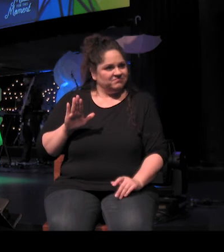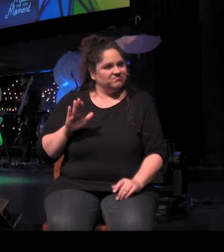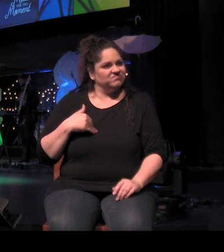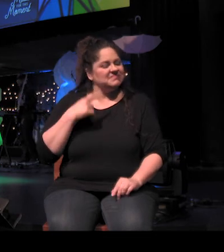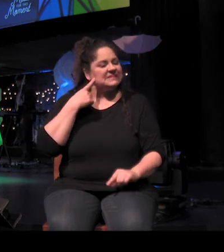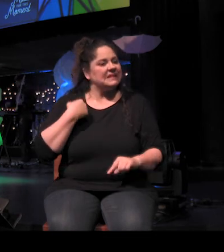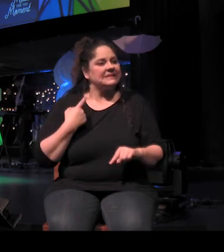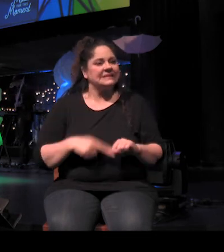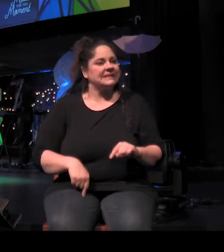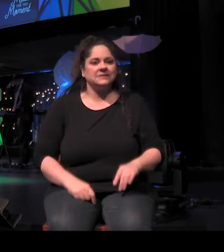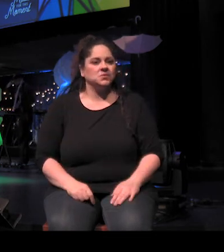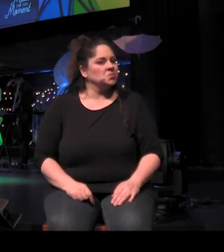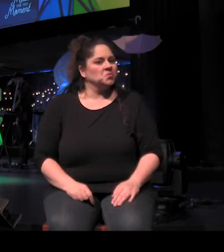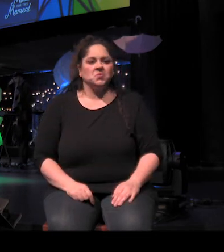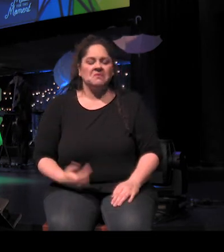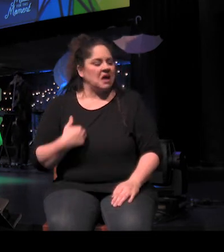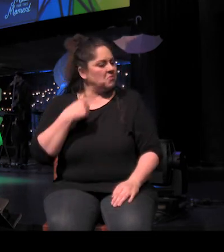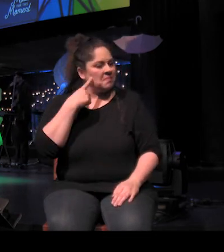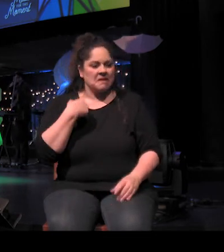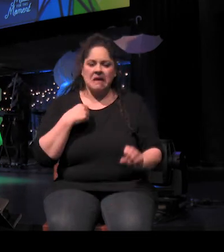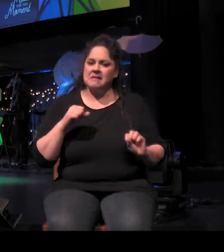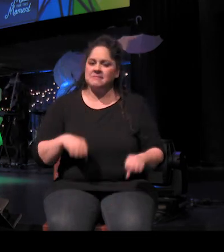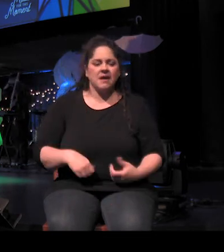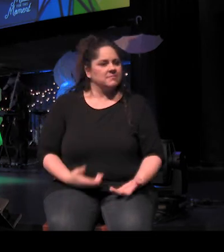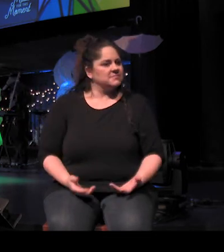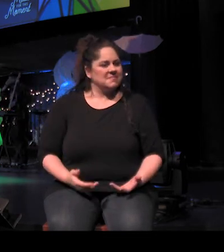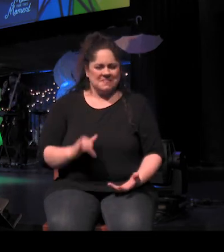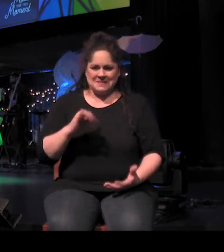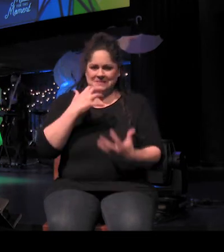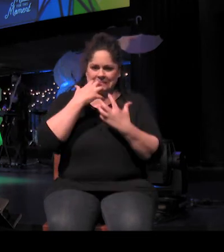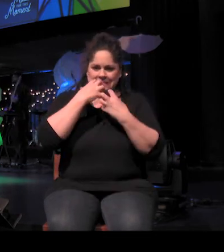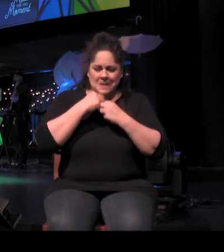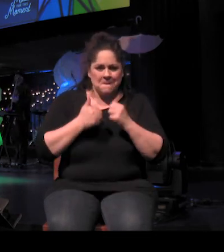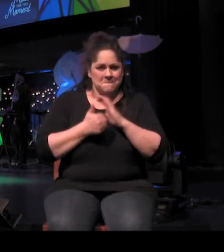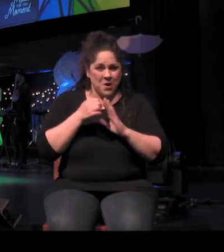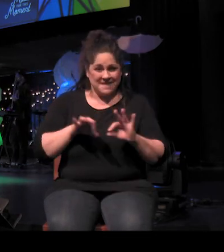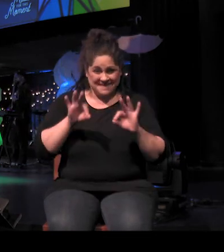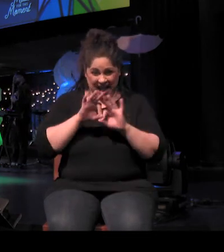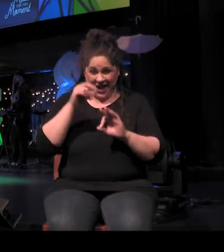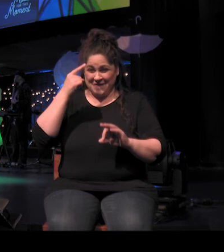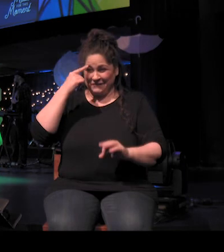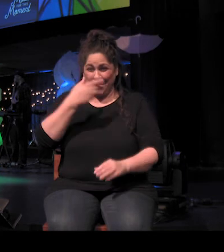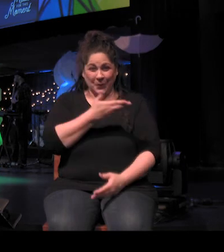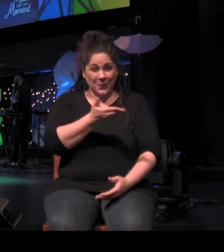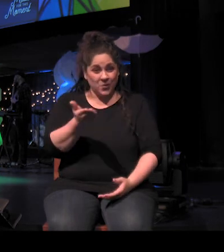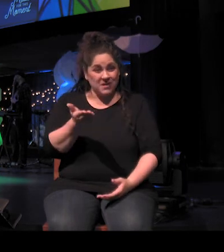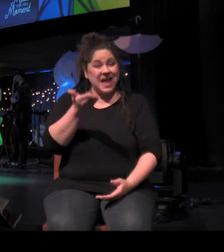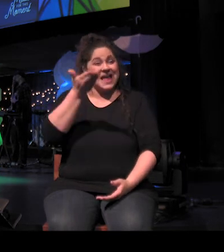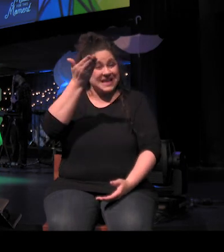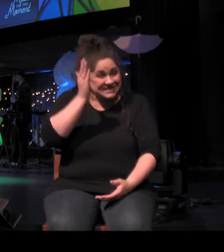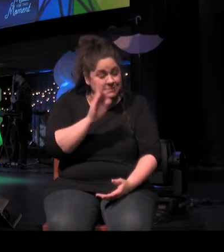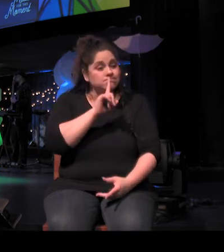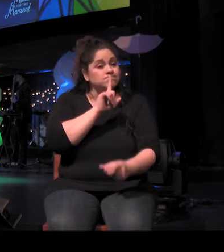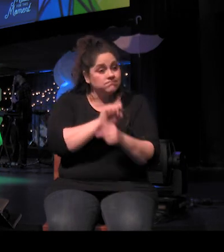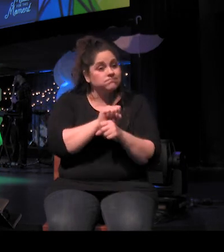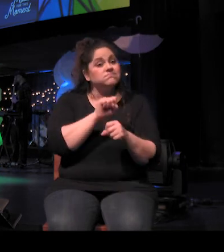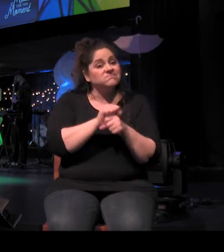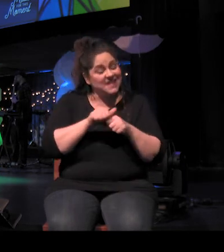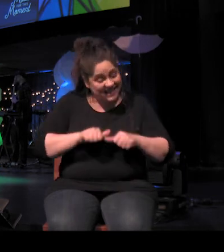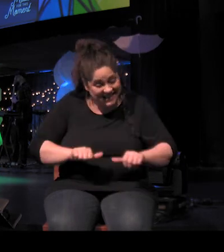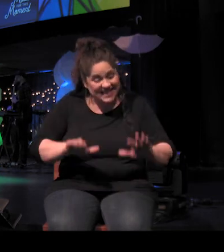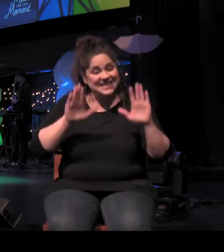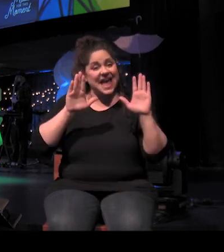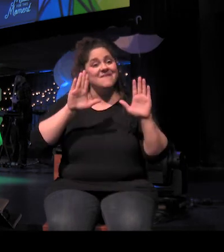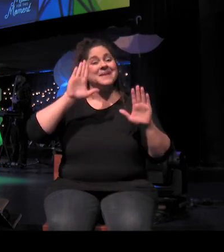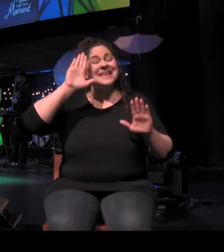I don't think I could give up what was most valuable to me for someone else. That's what God did for you and for me. He gave up. That's how much he